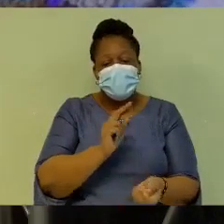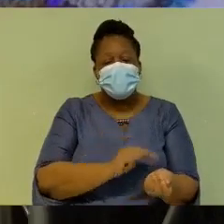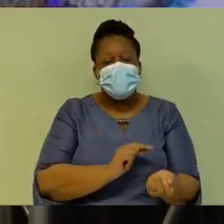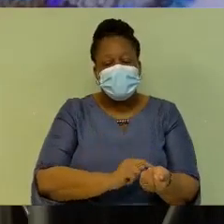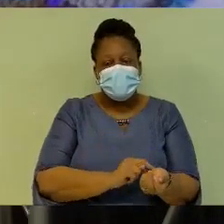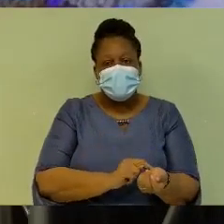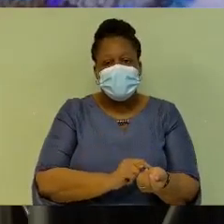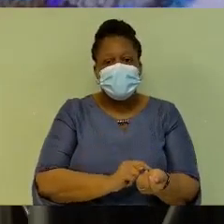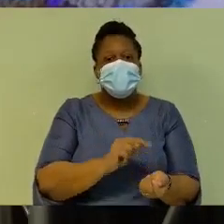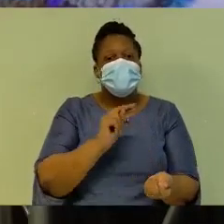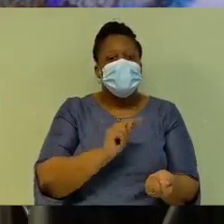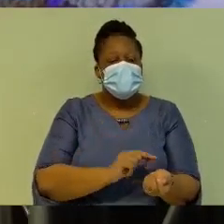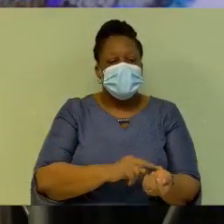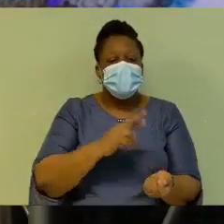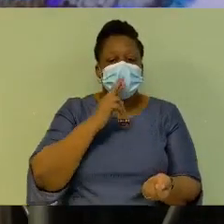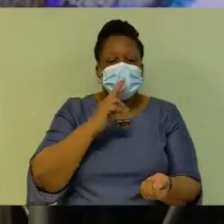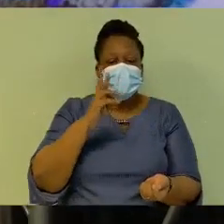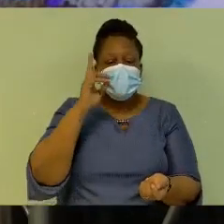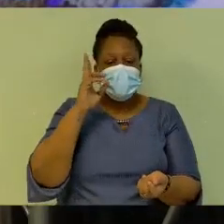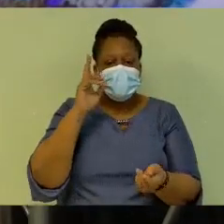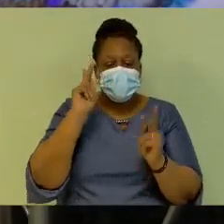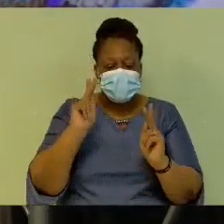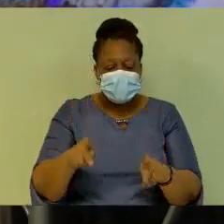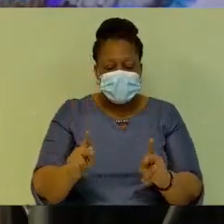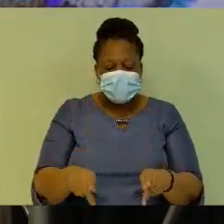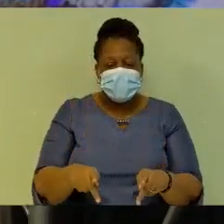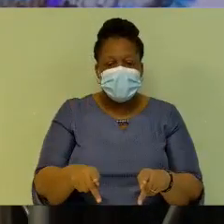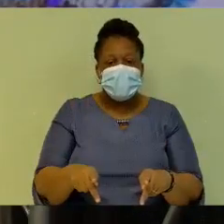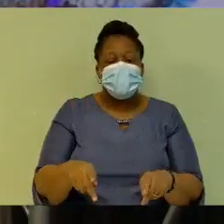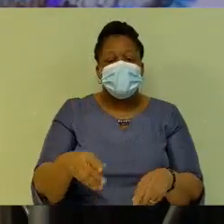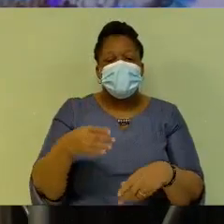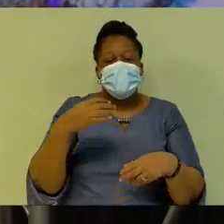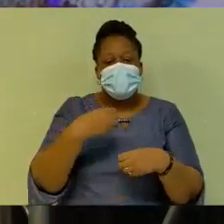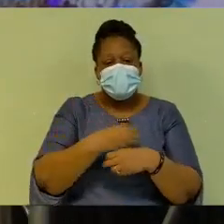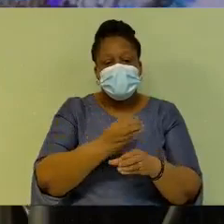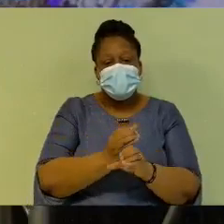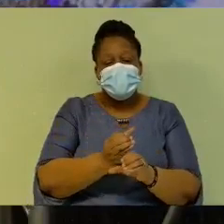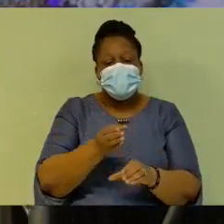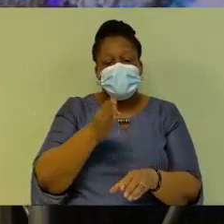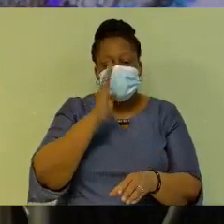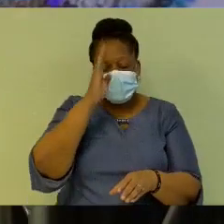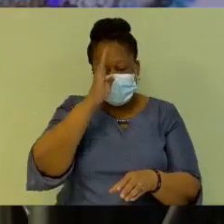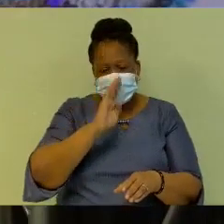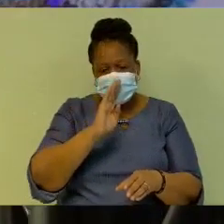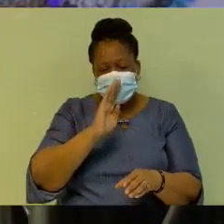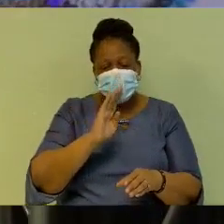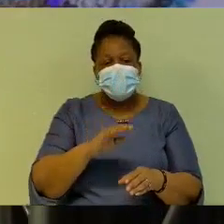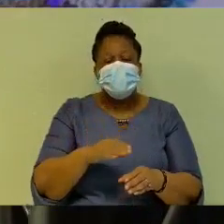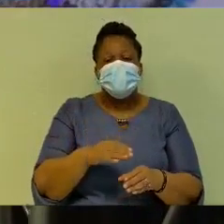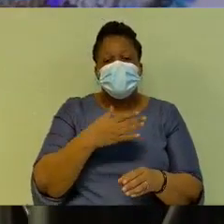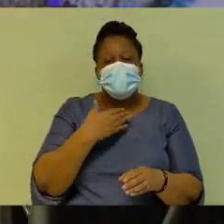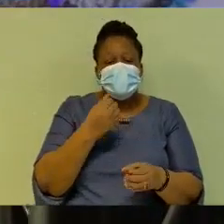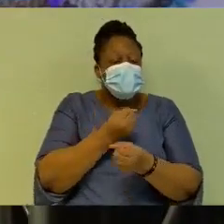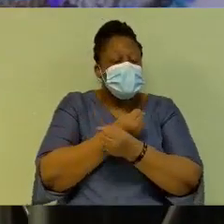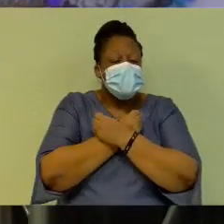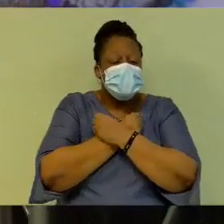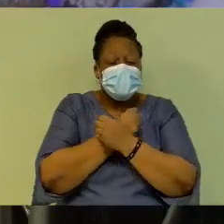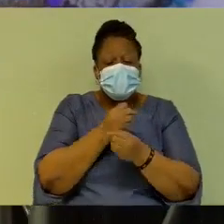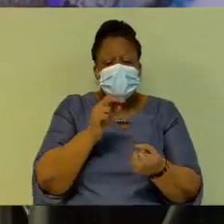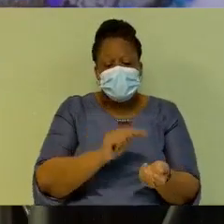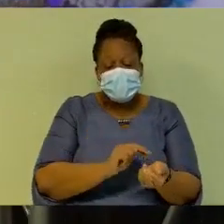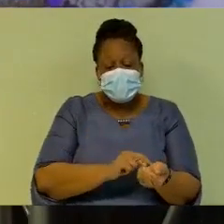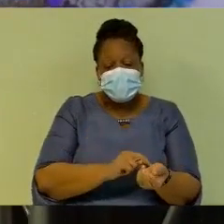Nurses are all human, created by the Creator to care for his people. Let us love nurses and treat them